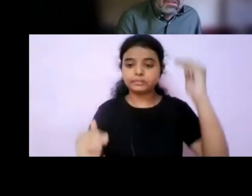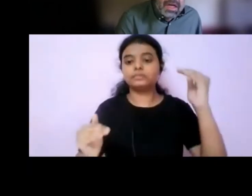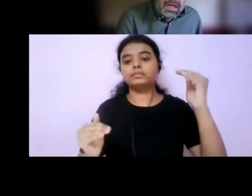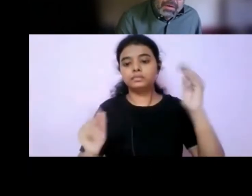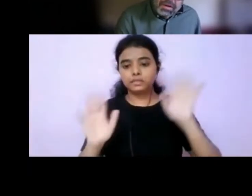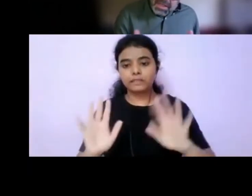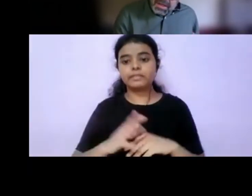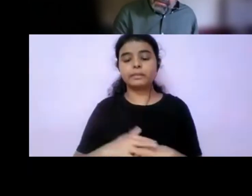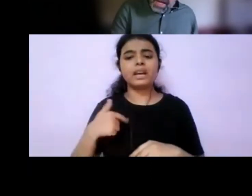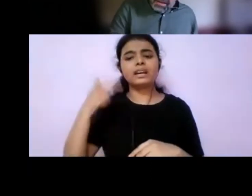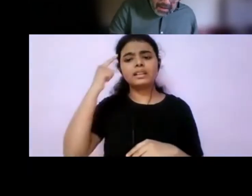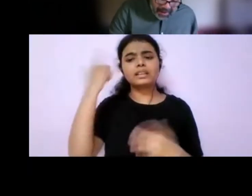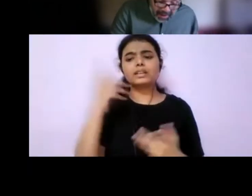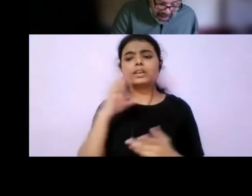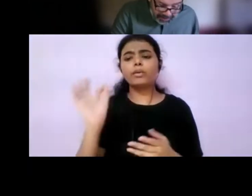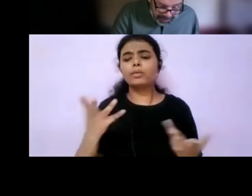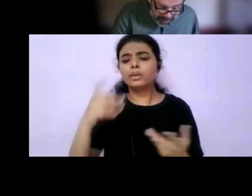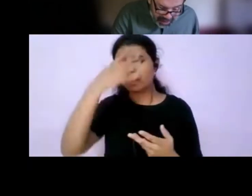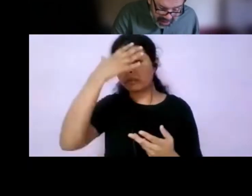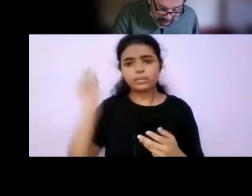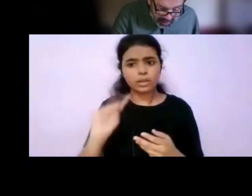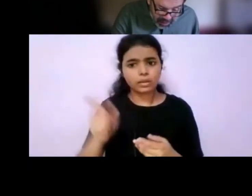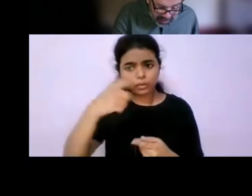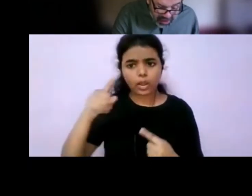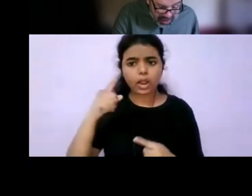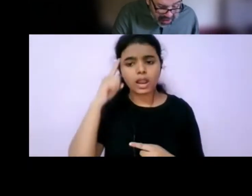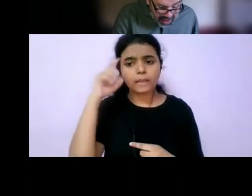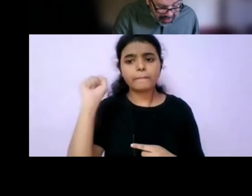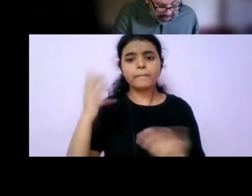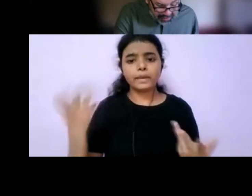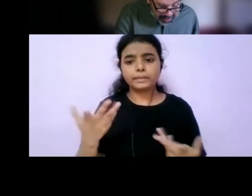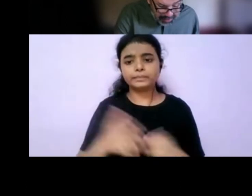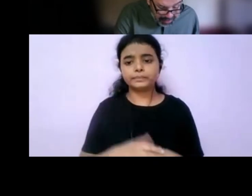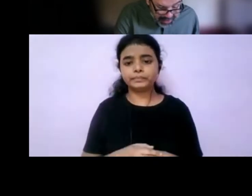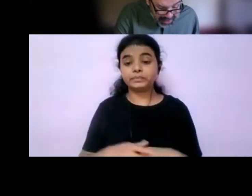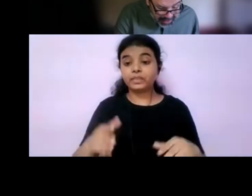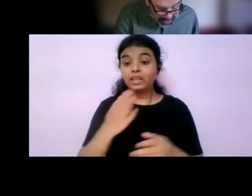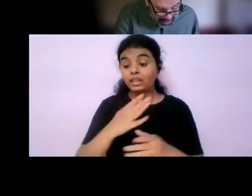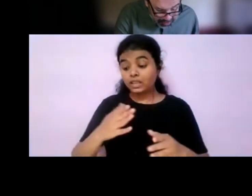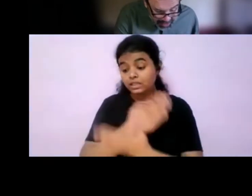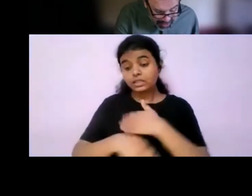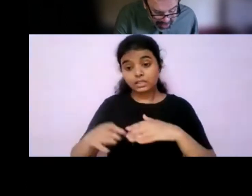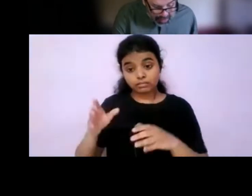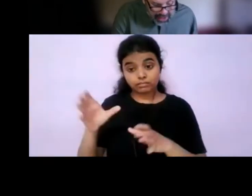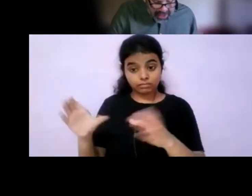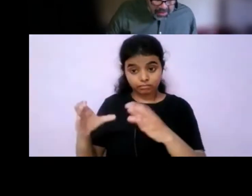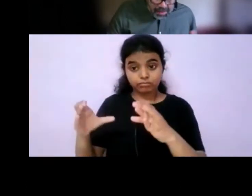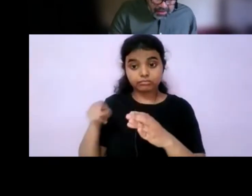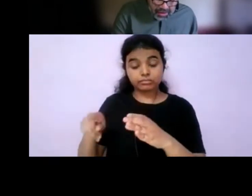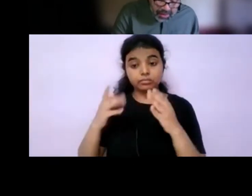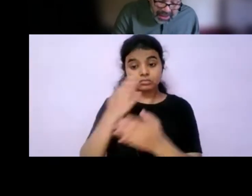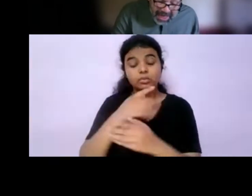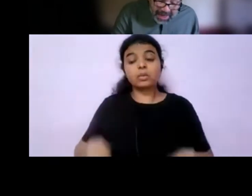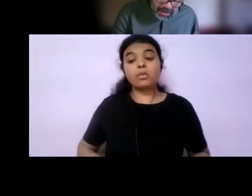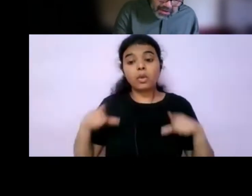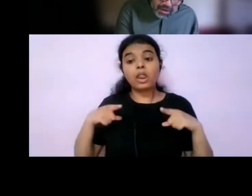think it's really important that we don't forget that, that if we want to look at the lives of disabled people in India as elsewhere, we need an approach